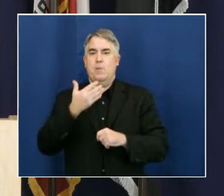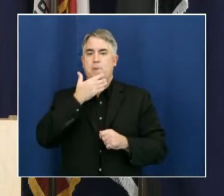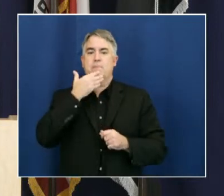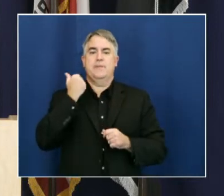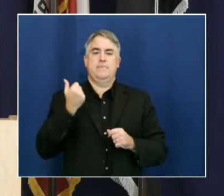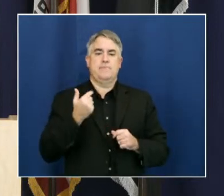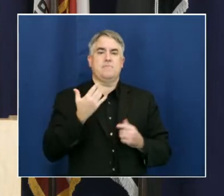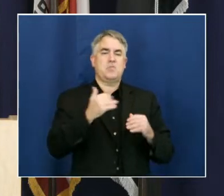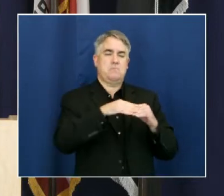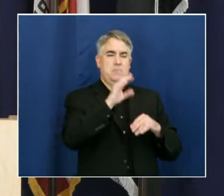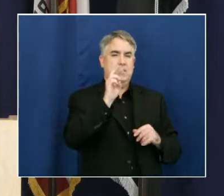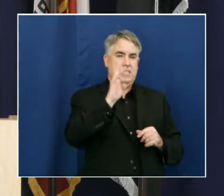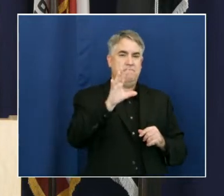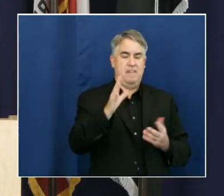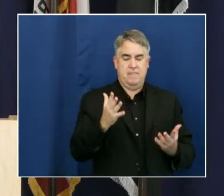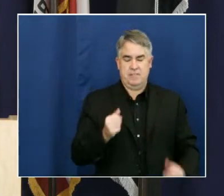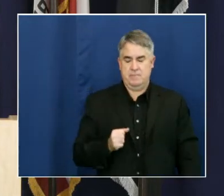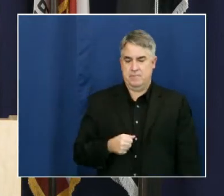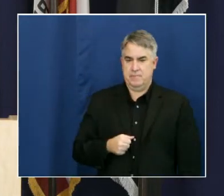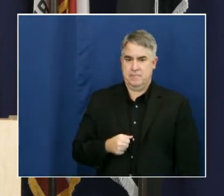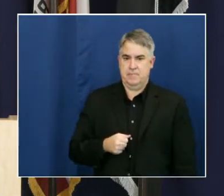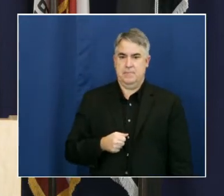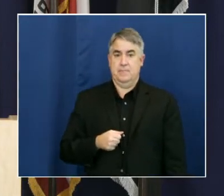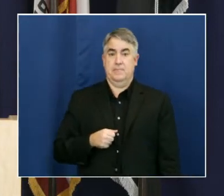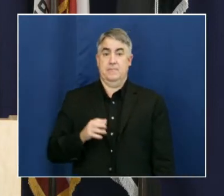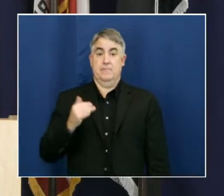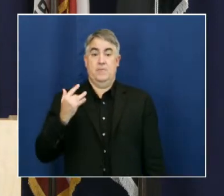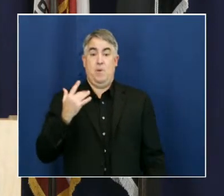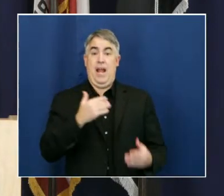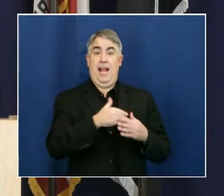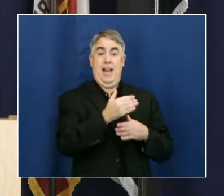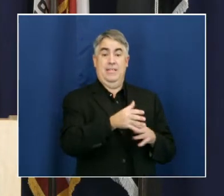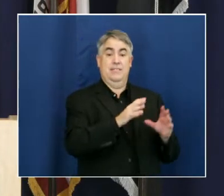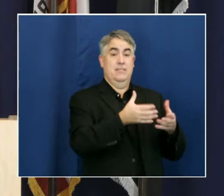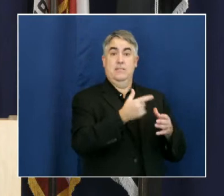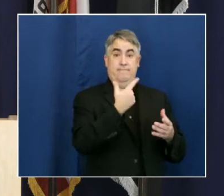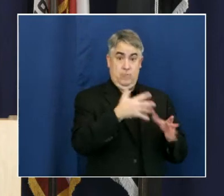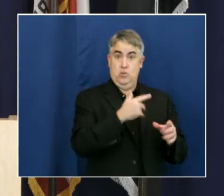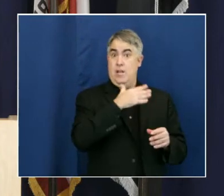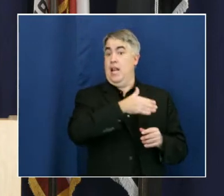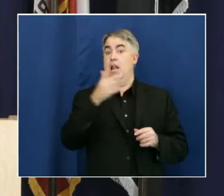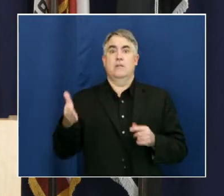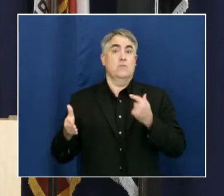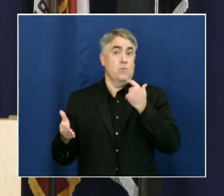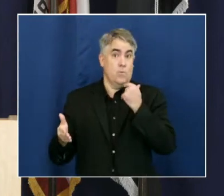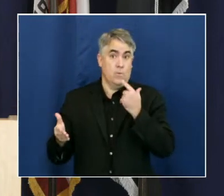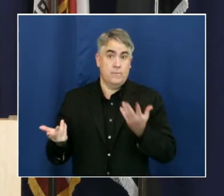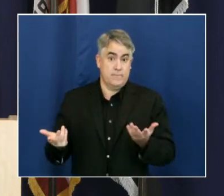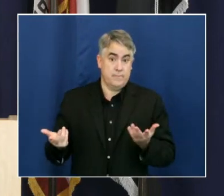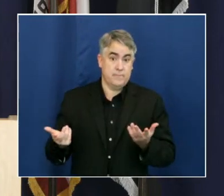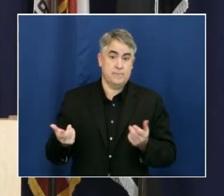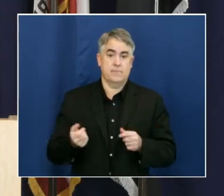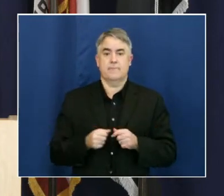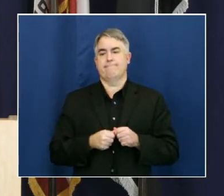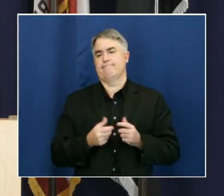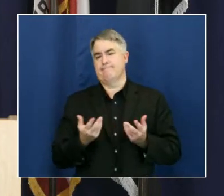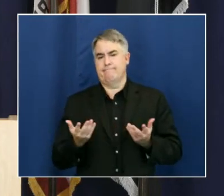month, because the next group that we have to move to are the top three, or the next